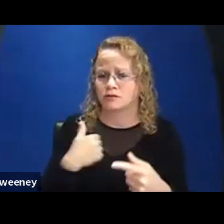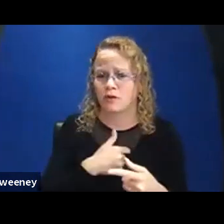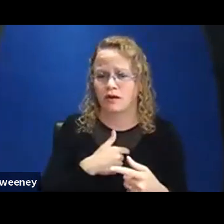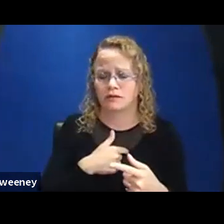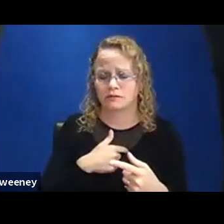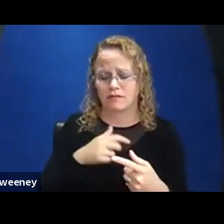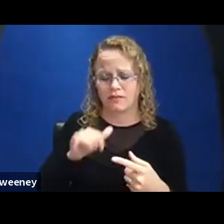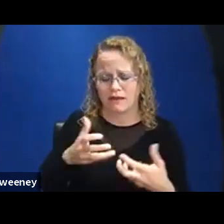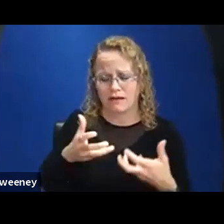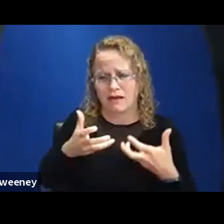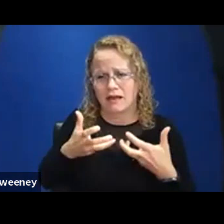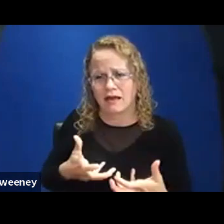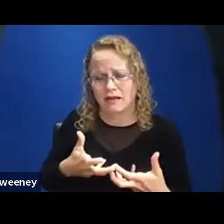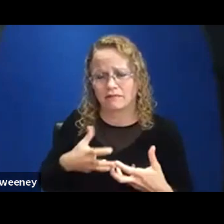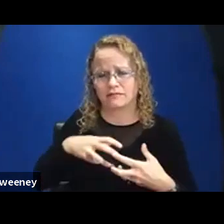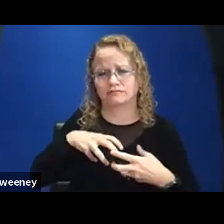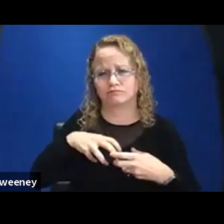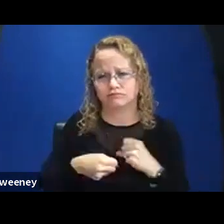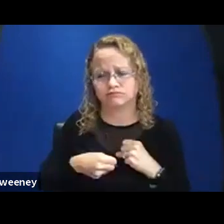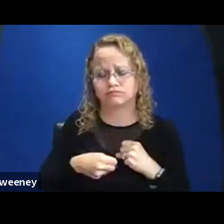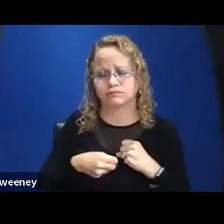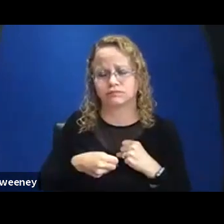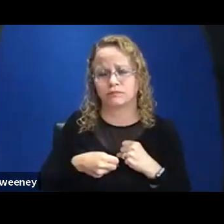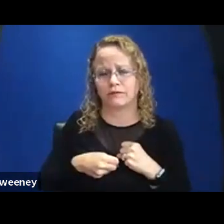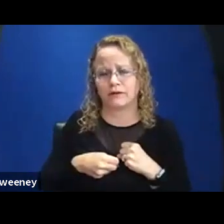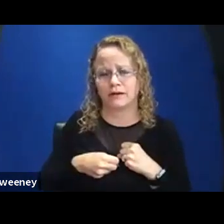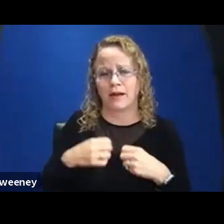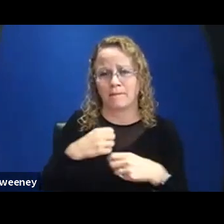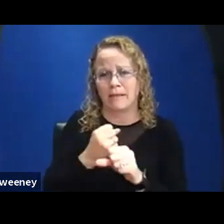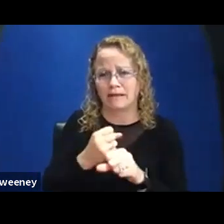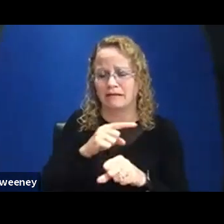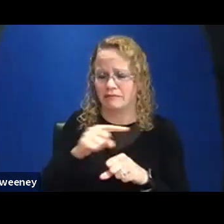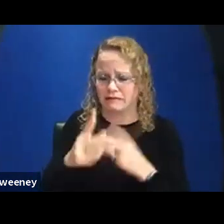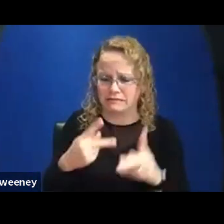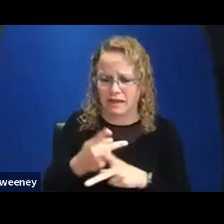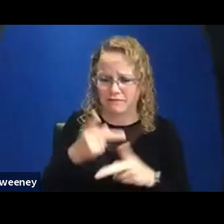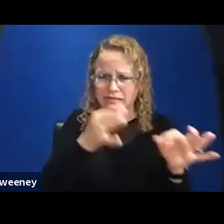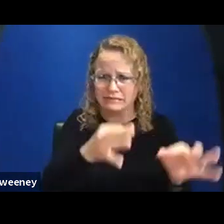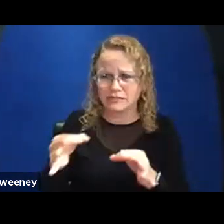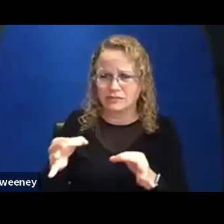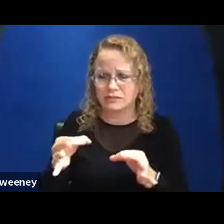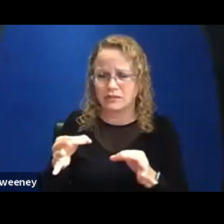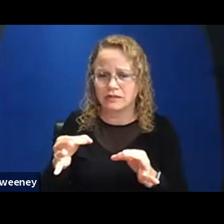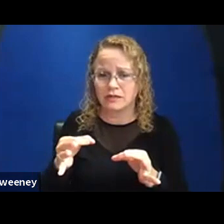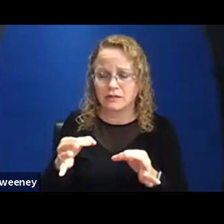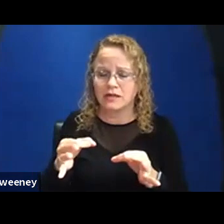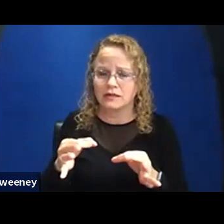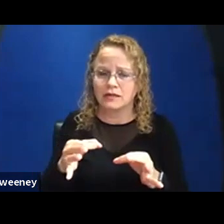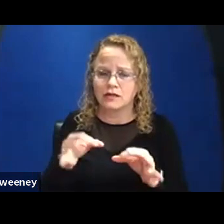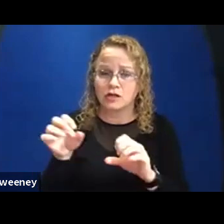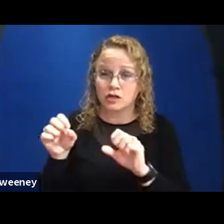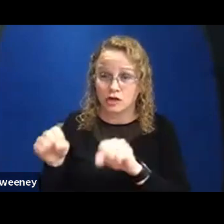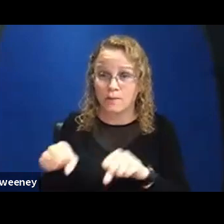heaviness and gravity associated with making these types of decisions that could potentially, now of course it's not guaranteed, but